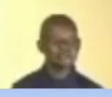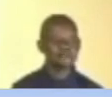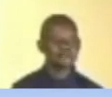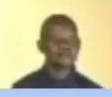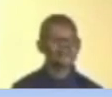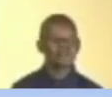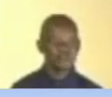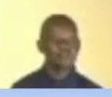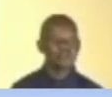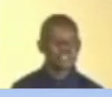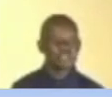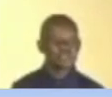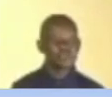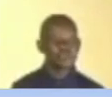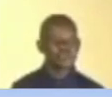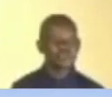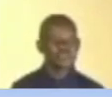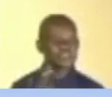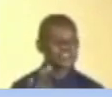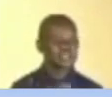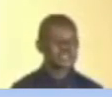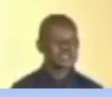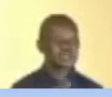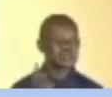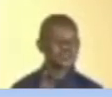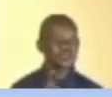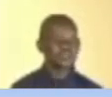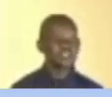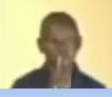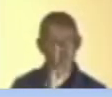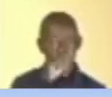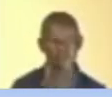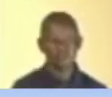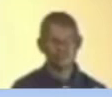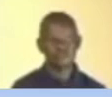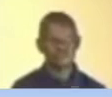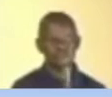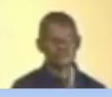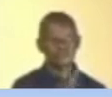15. We have so far tested